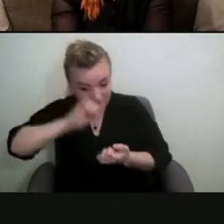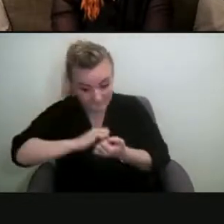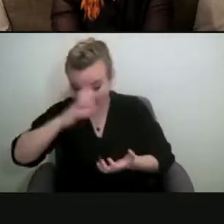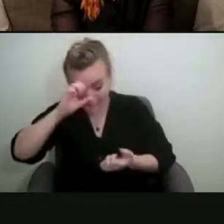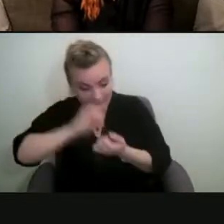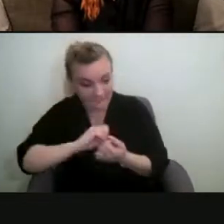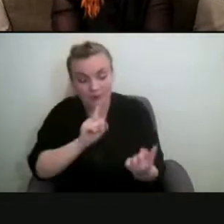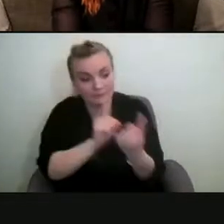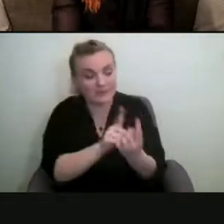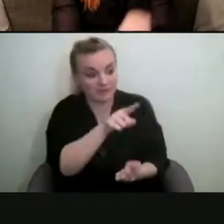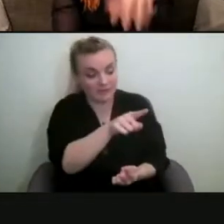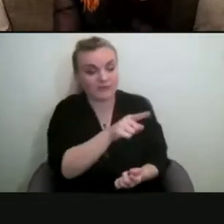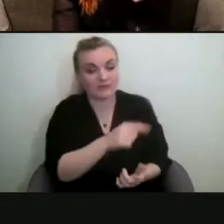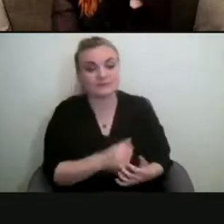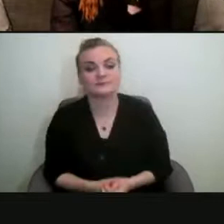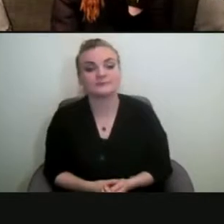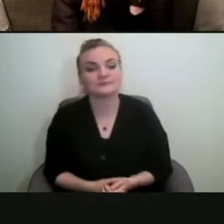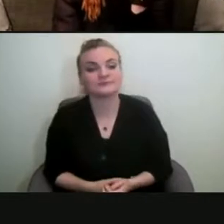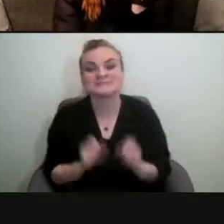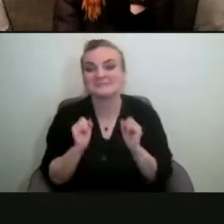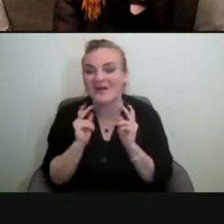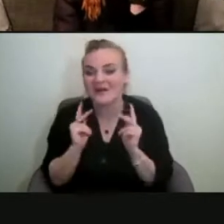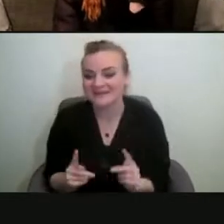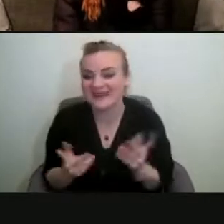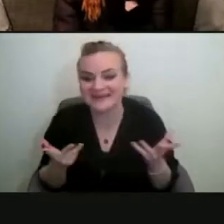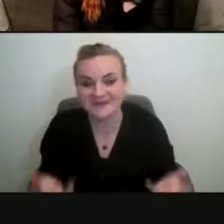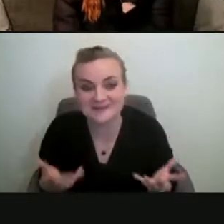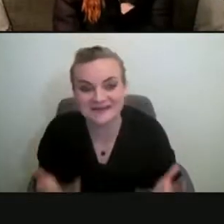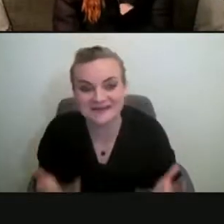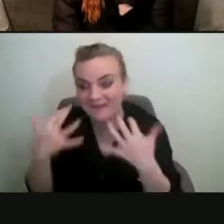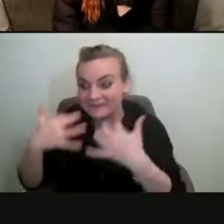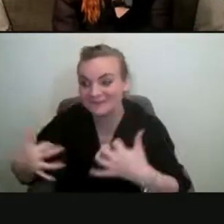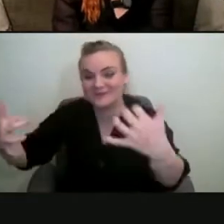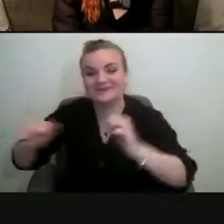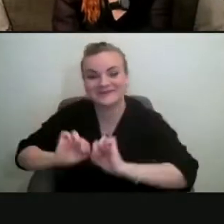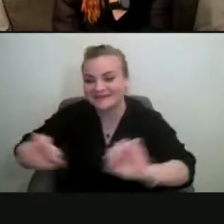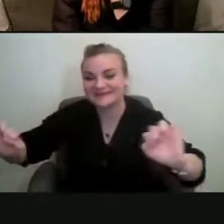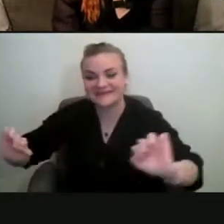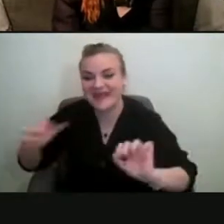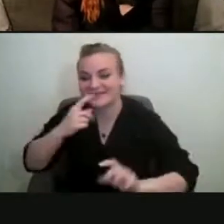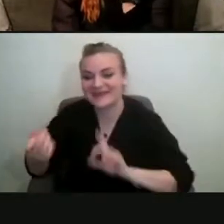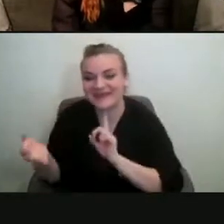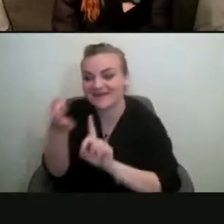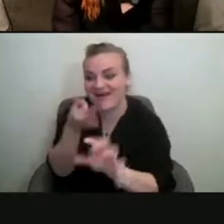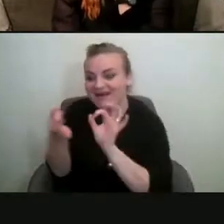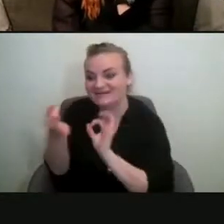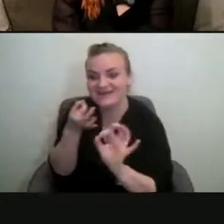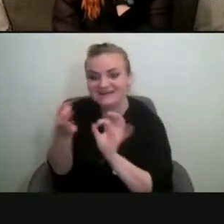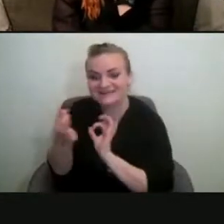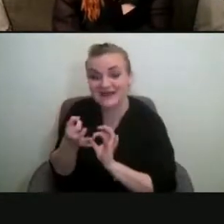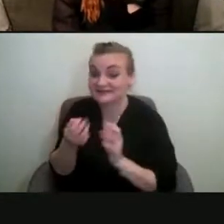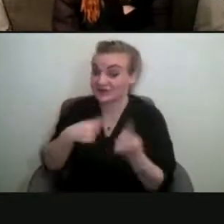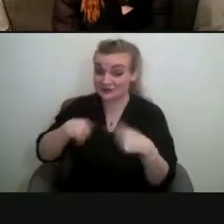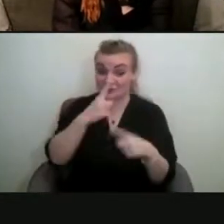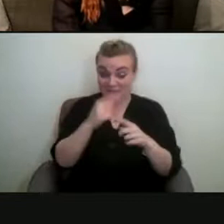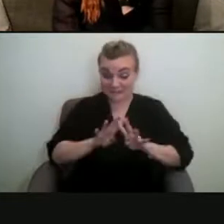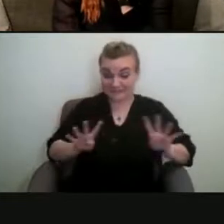Great. What we're going to do now is we're going to go over to the audience so they can answer some of these. Well, so you can answer some of their questions, I